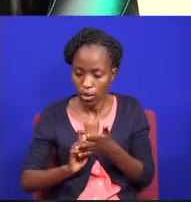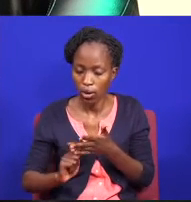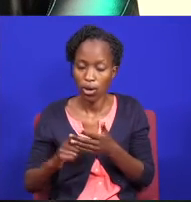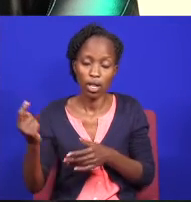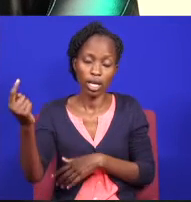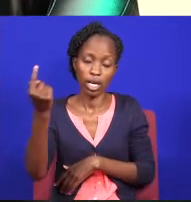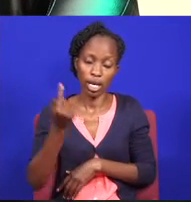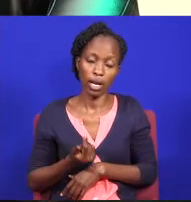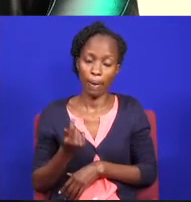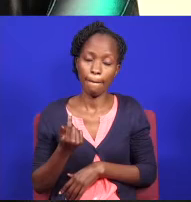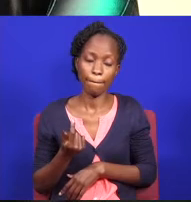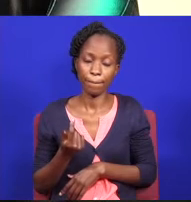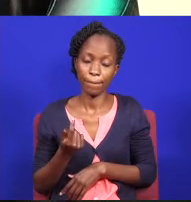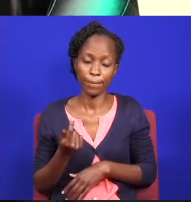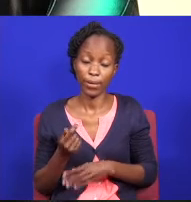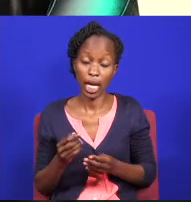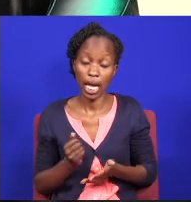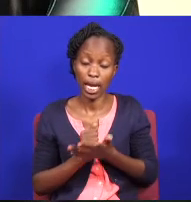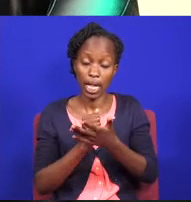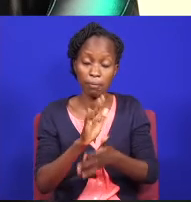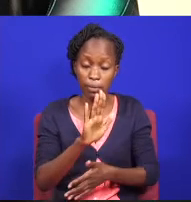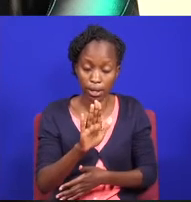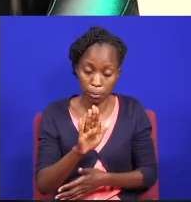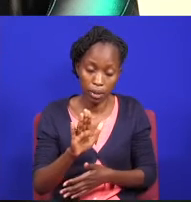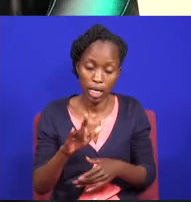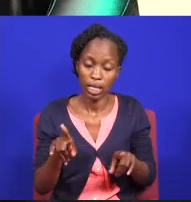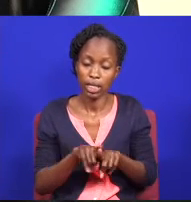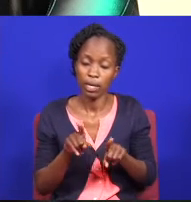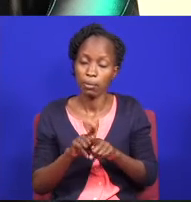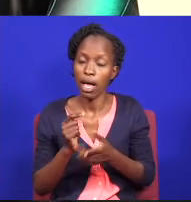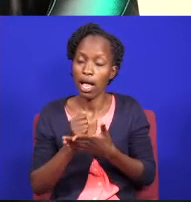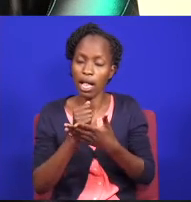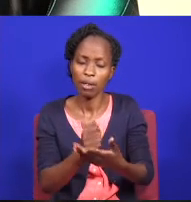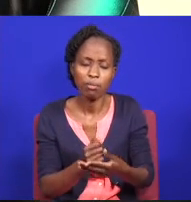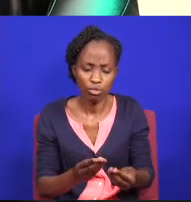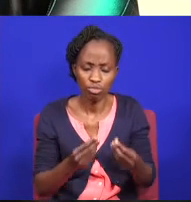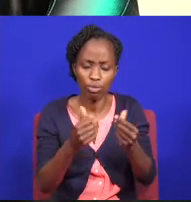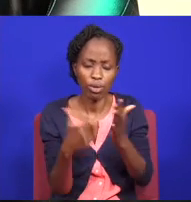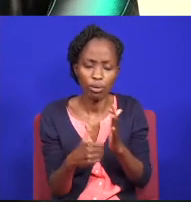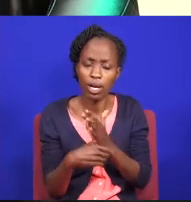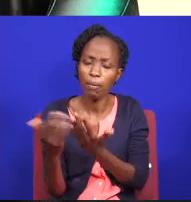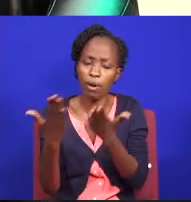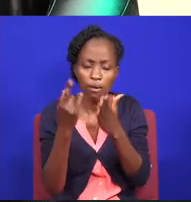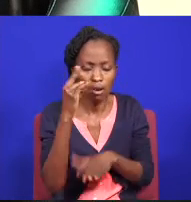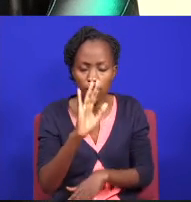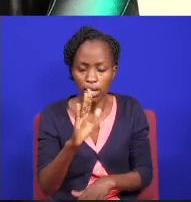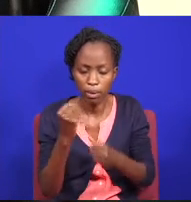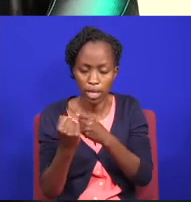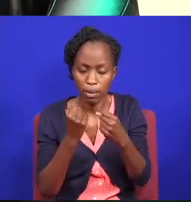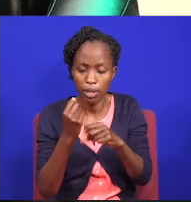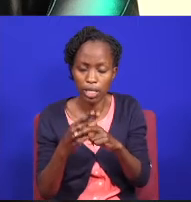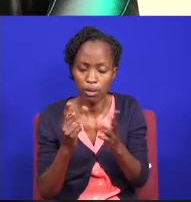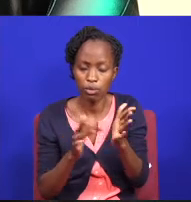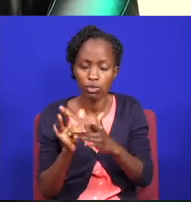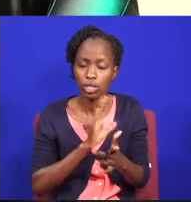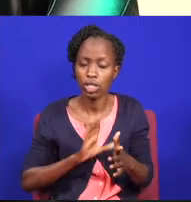may you come to their point of need, Lord. May you help them to even face those needs, Lord, and may you provide for them in the mighty name of Jesus Christ. Lord, we pray